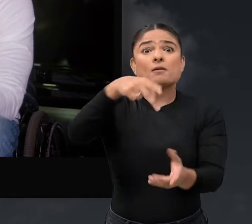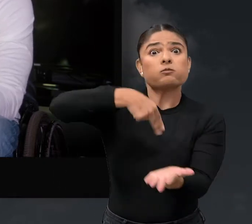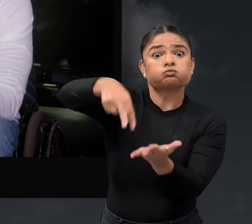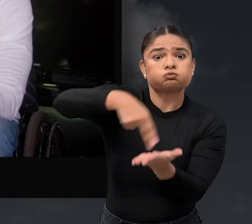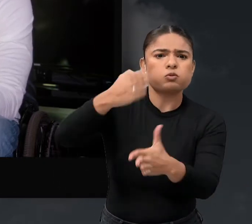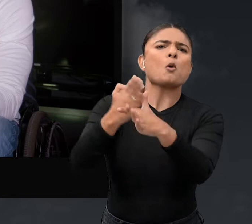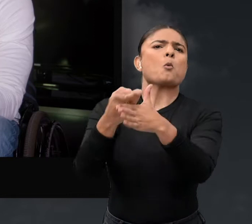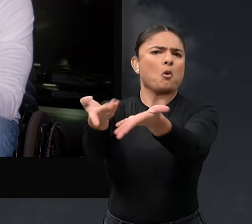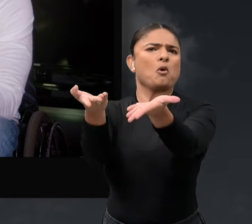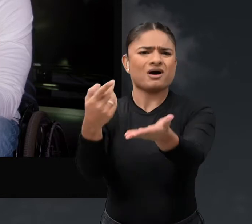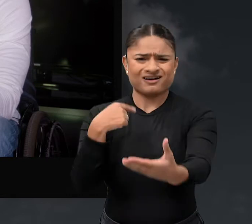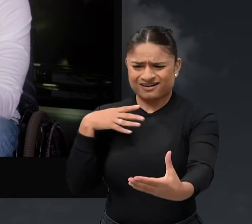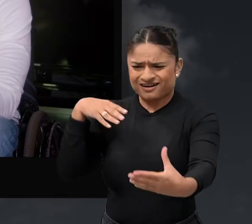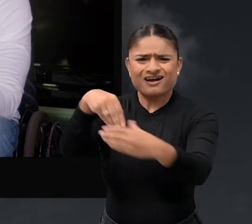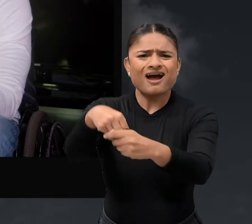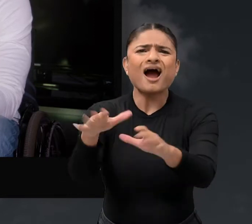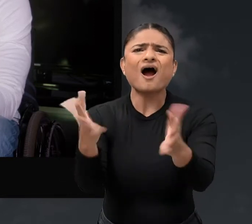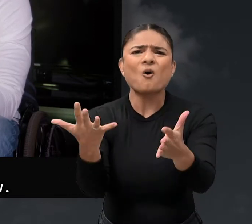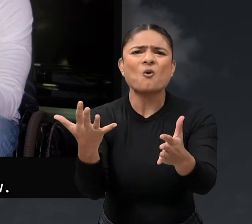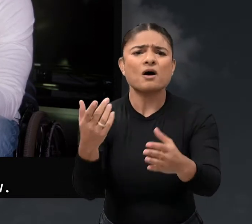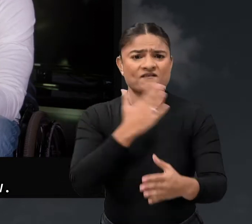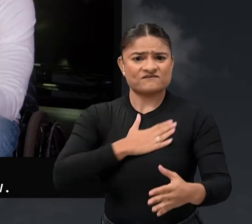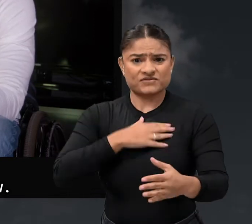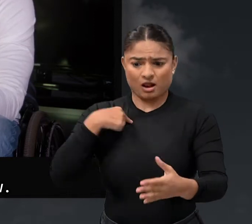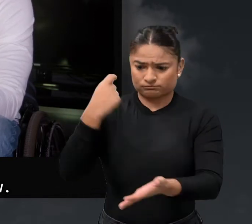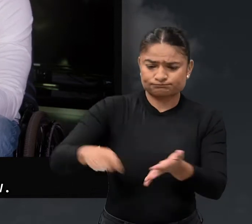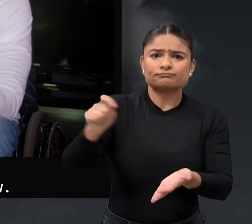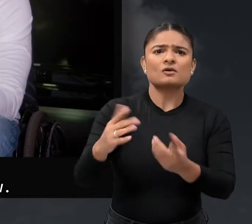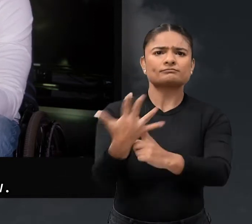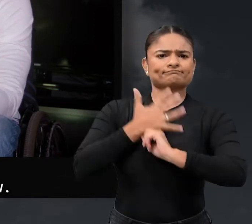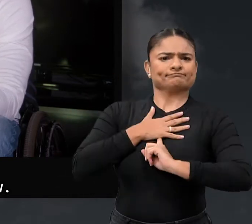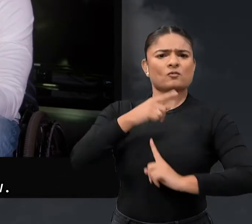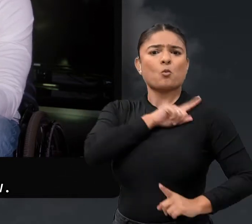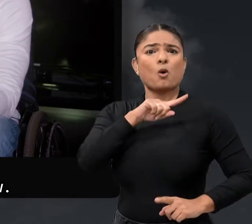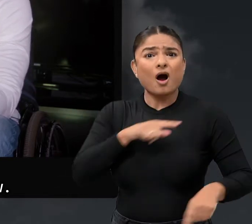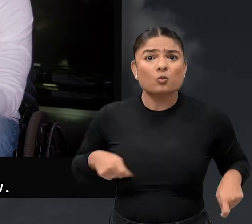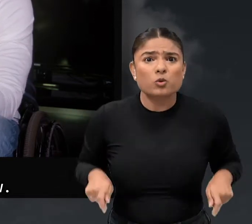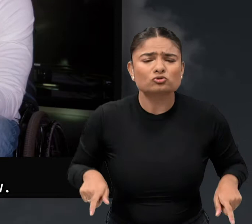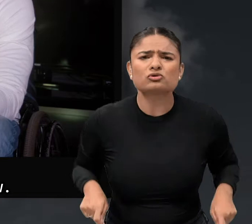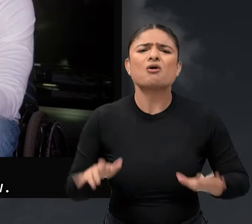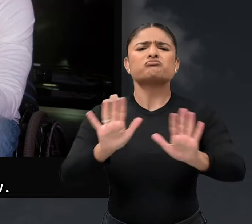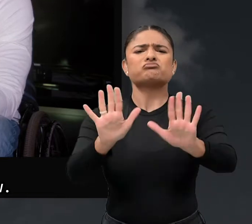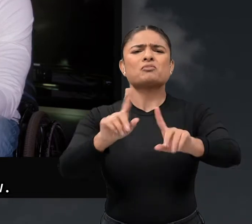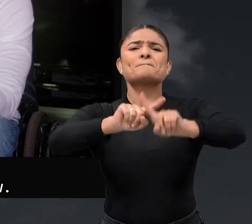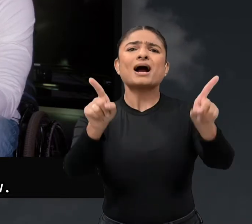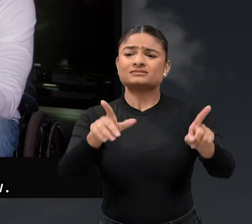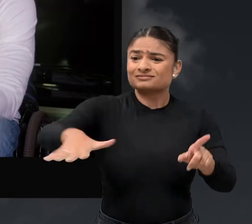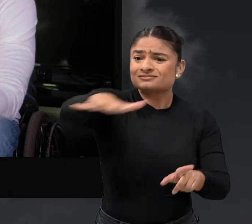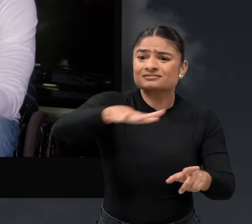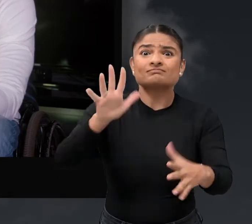be able-bodied. It's not even indaba yokuthi you are being discriminated against just because now you're on a wheelchair.